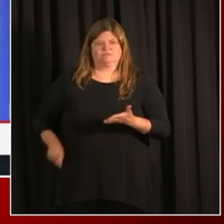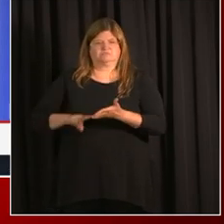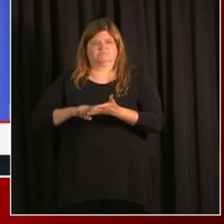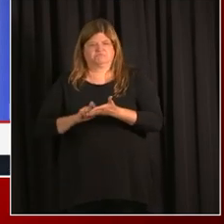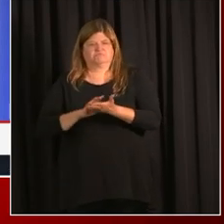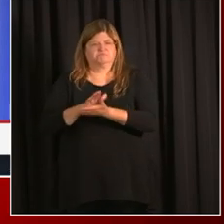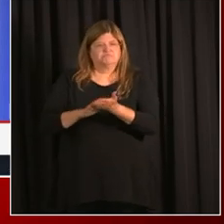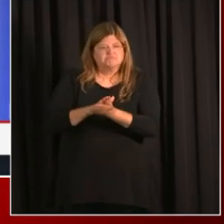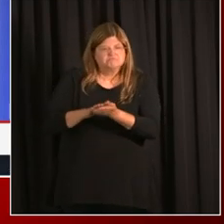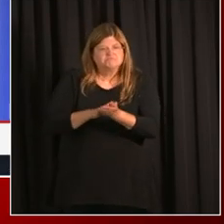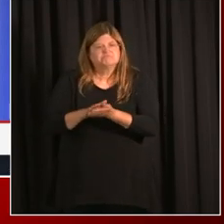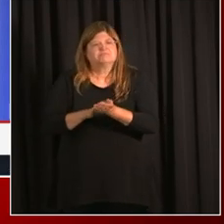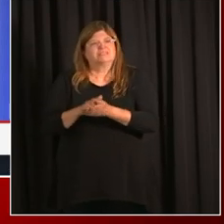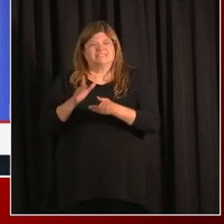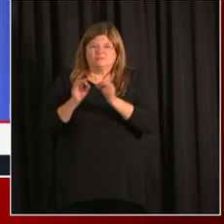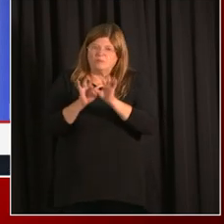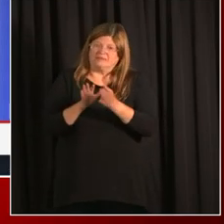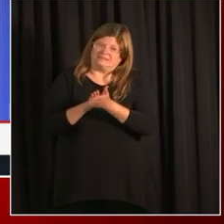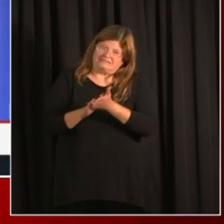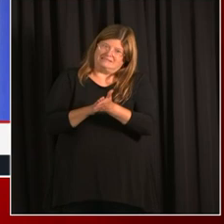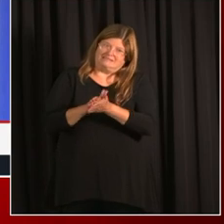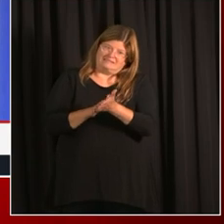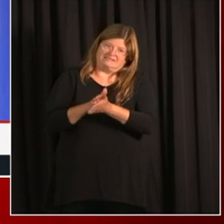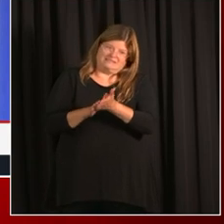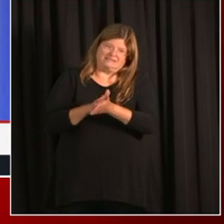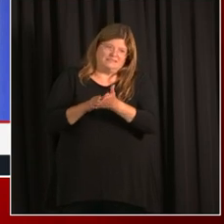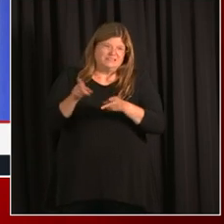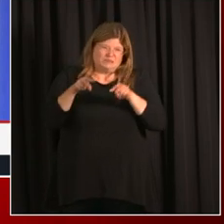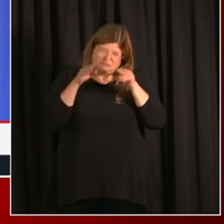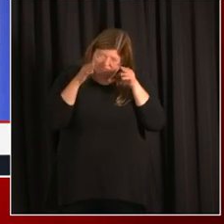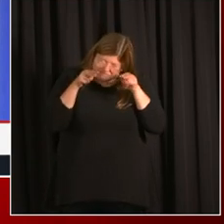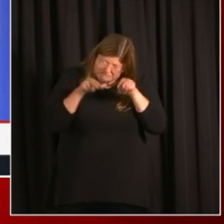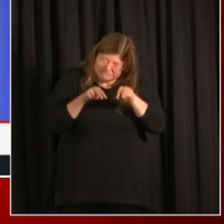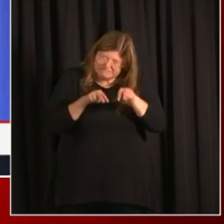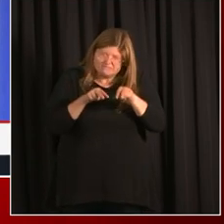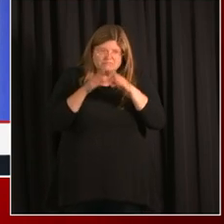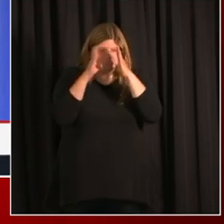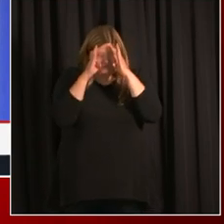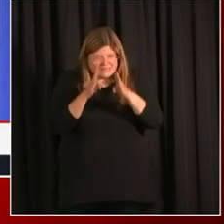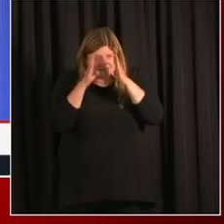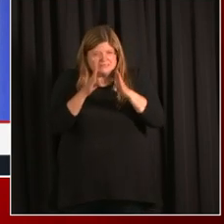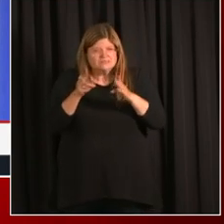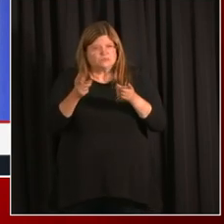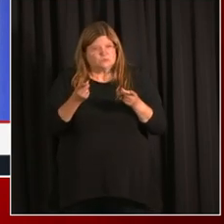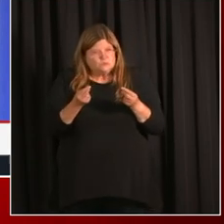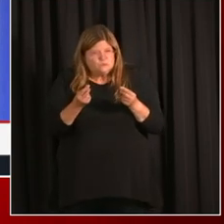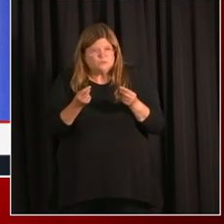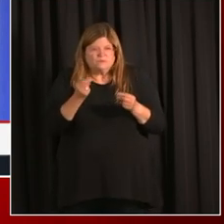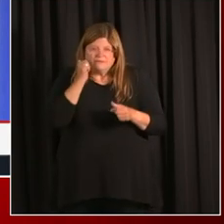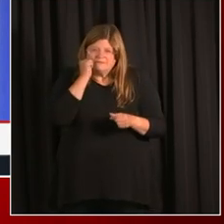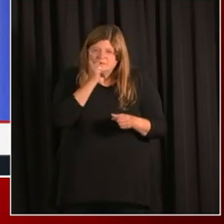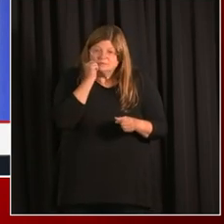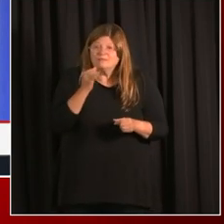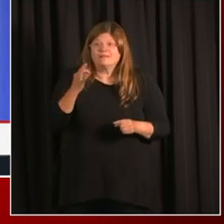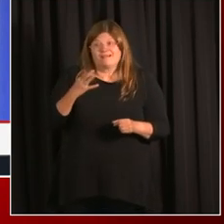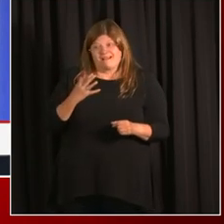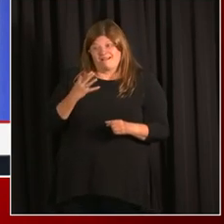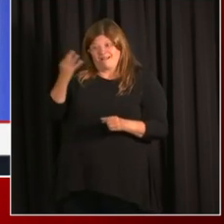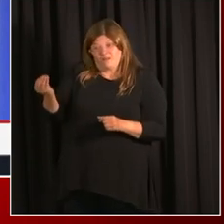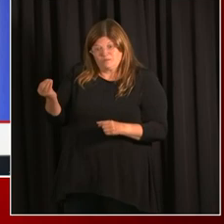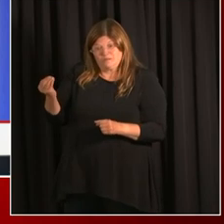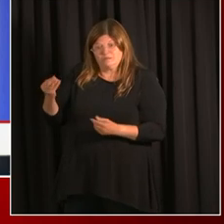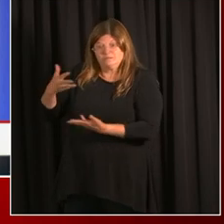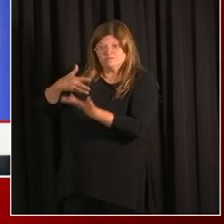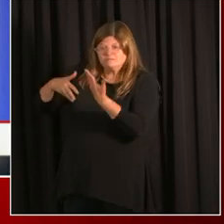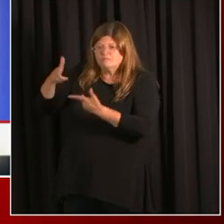just pay very much attention to the things that they're doing when they're out and about. So if you're going out and about,